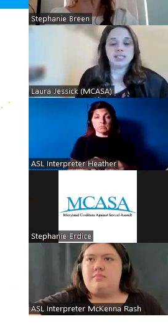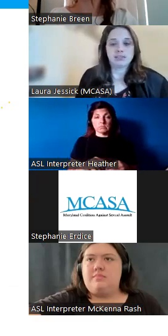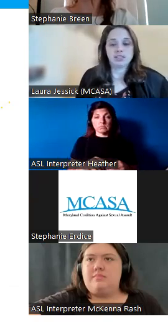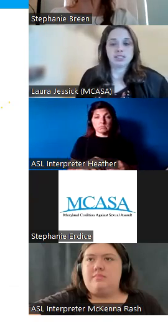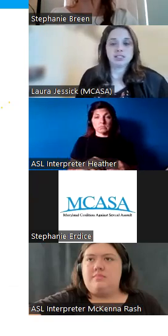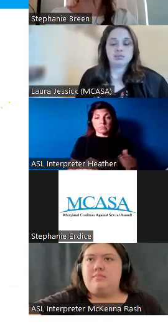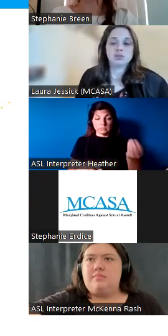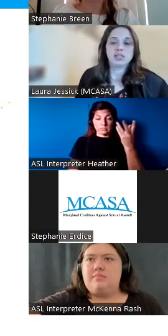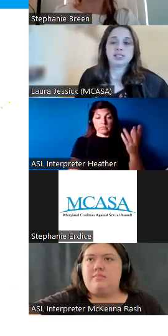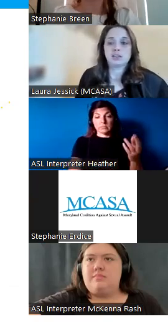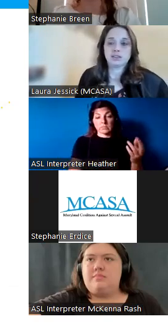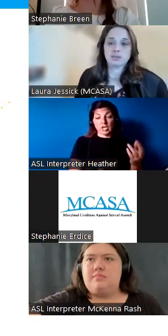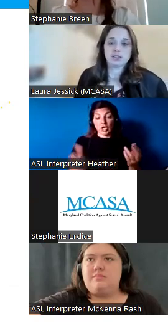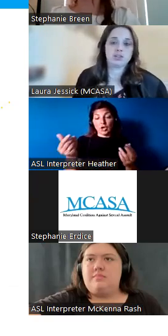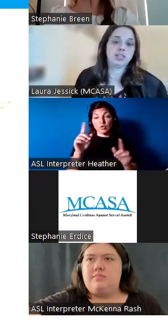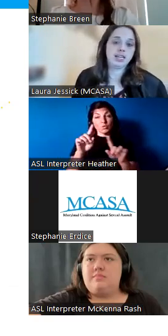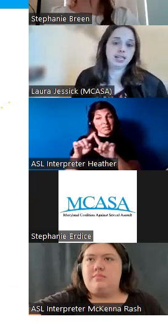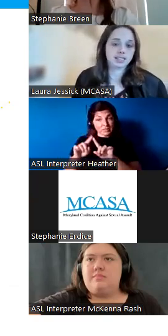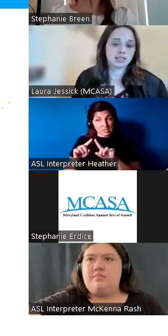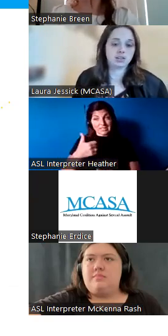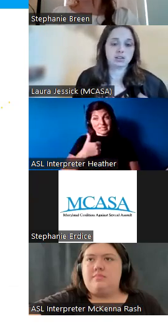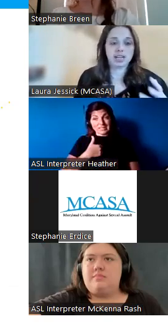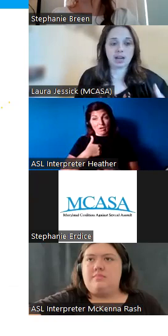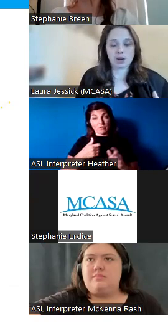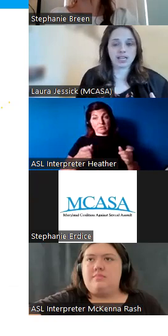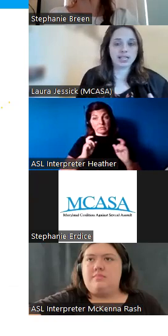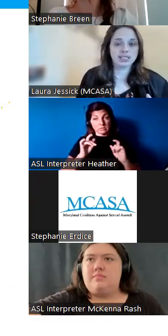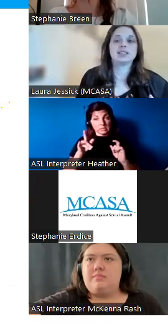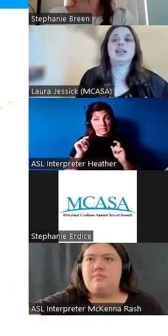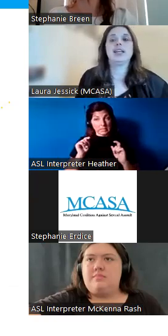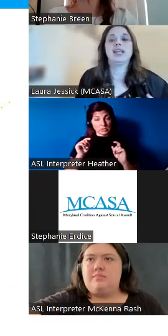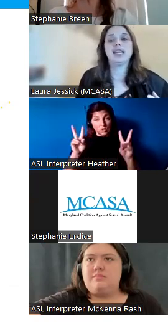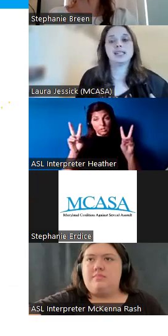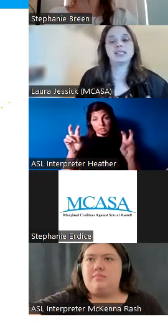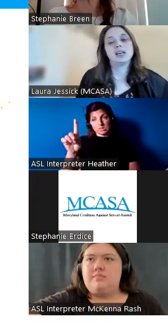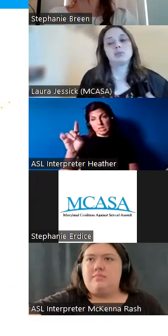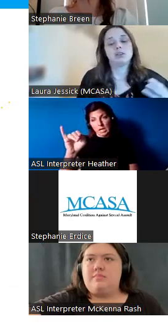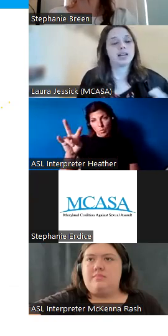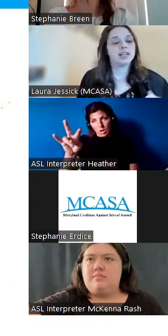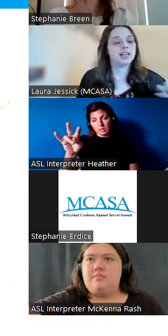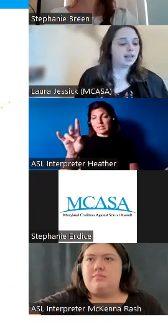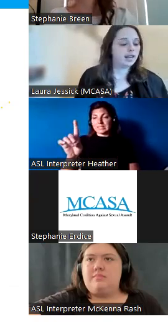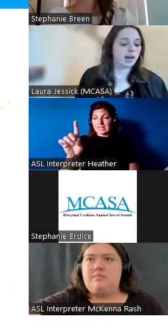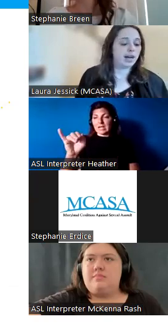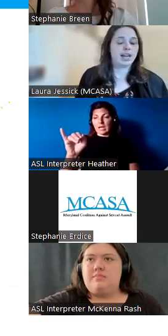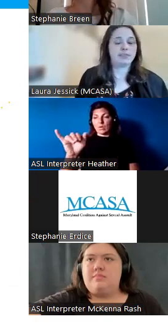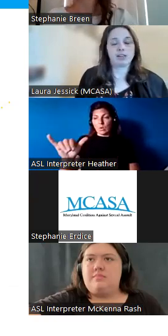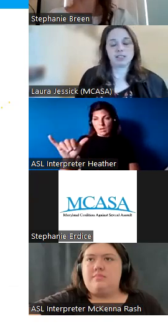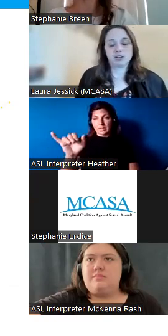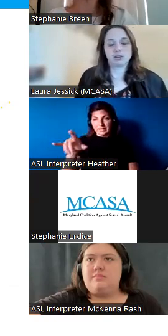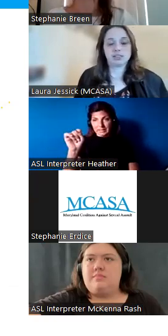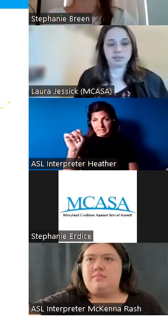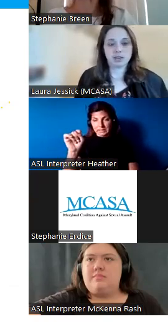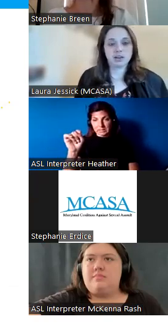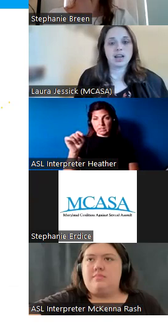few key differences between self-administered kits or DIY kits in a kit provided by a